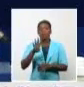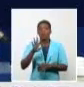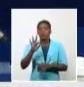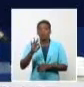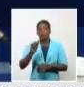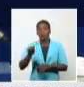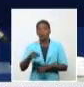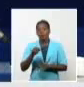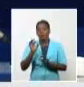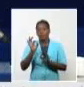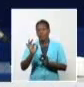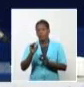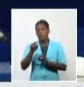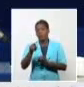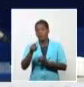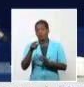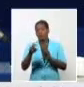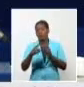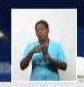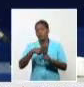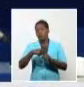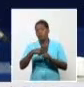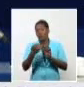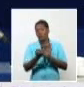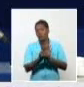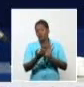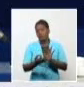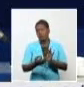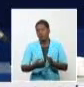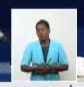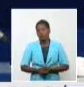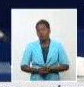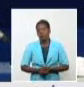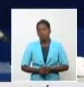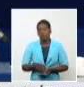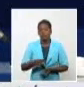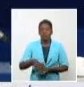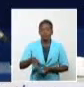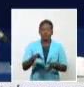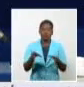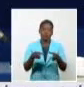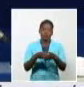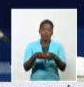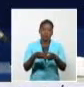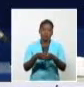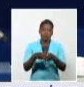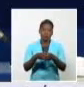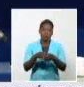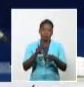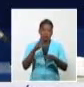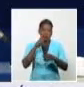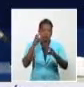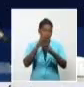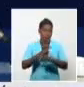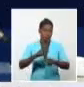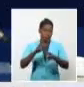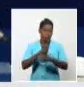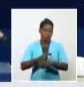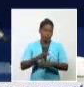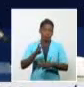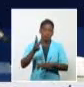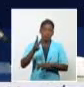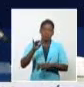Of the total 36 cases diagnosed, the age groups most affected were those between 40 and 60 years of age,